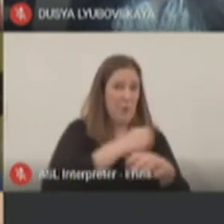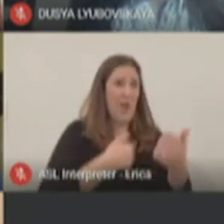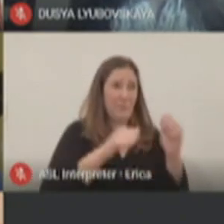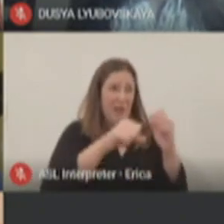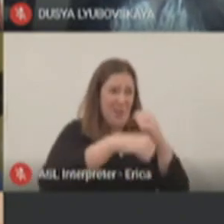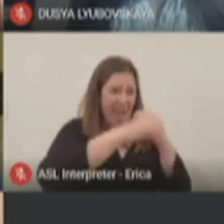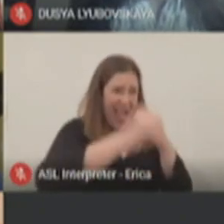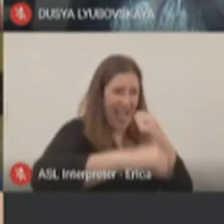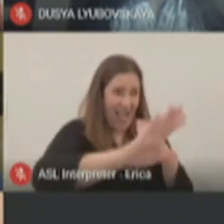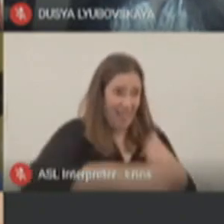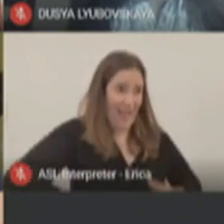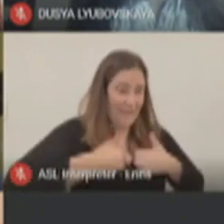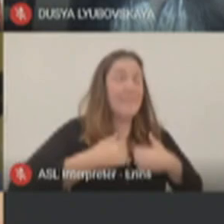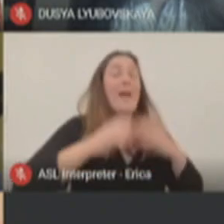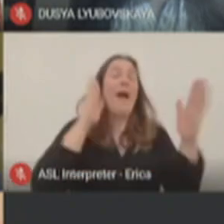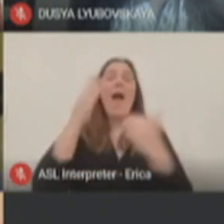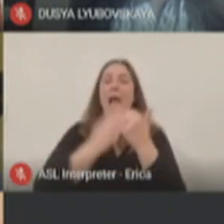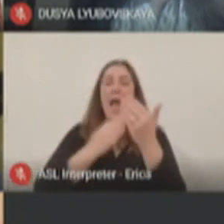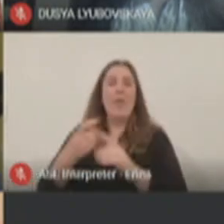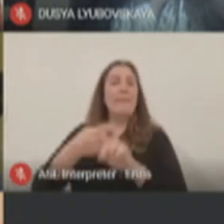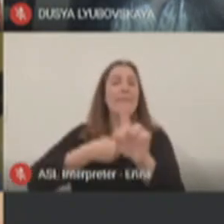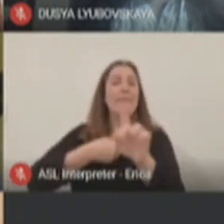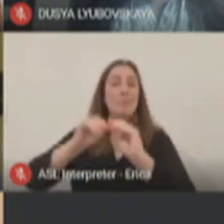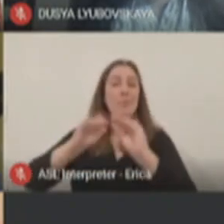Carl Richardson from Brighton, Massachusetts.